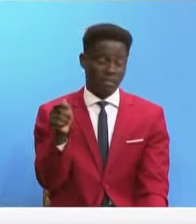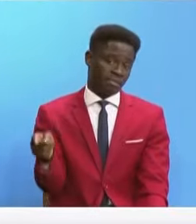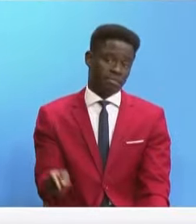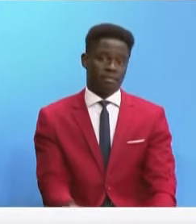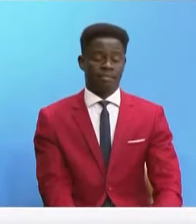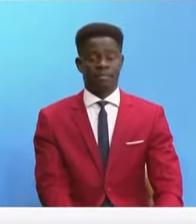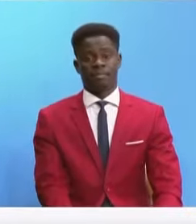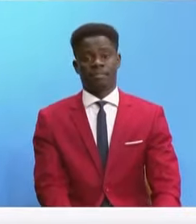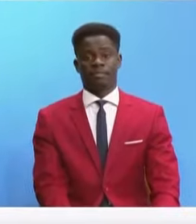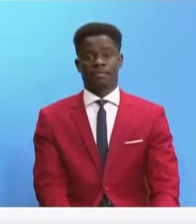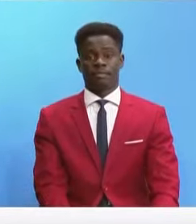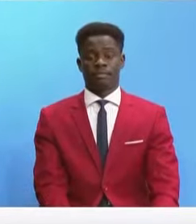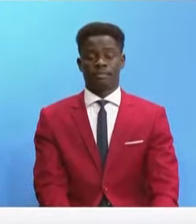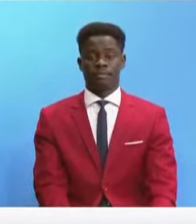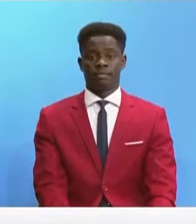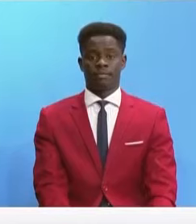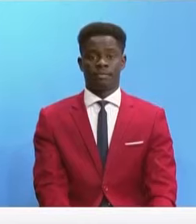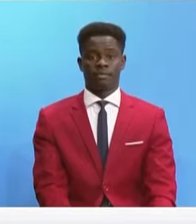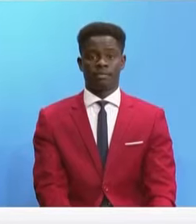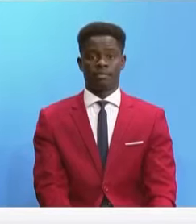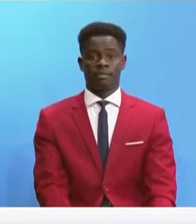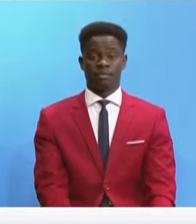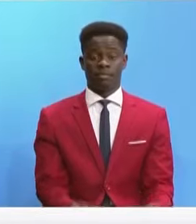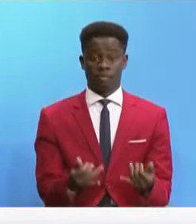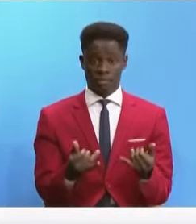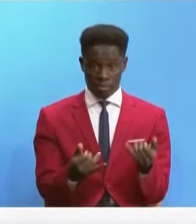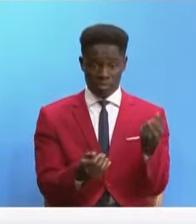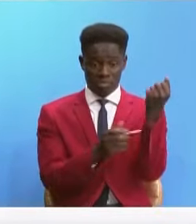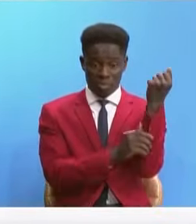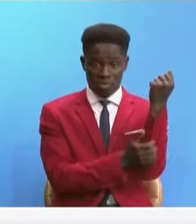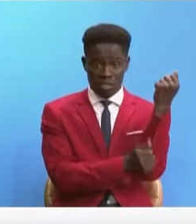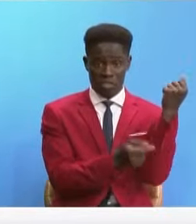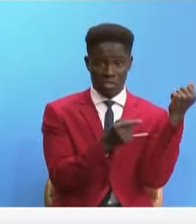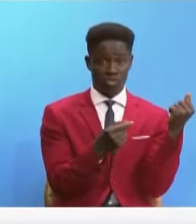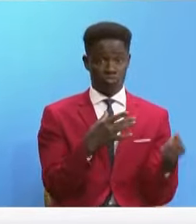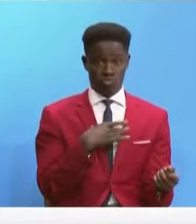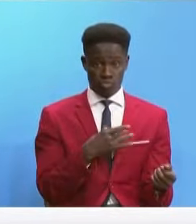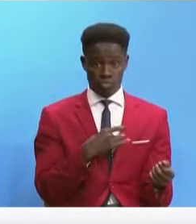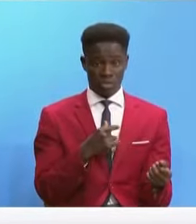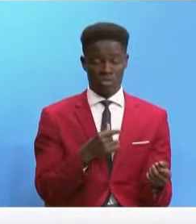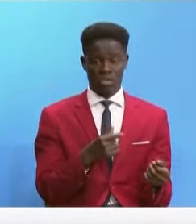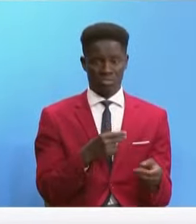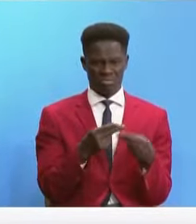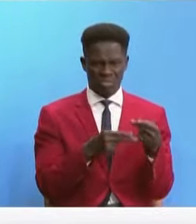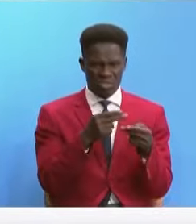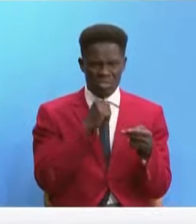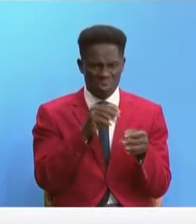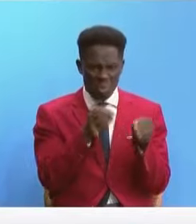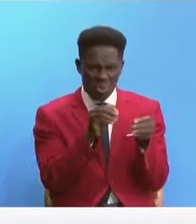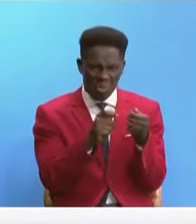of non-GMO white maize has been delivered. At Zambef, our